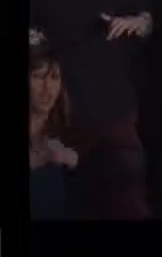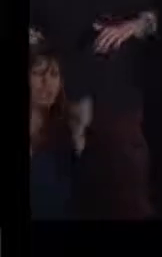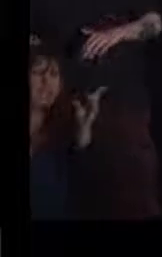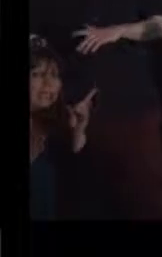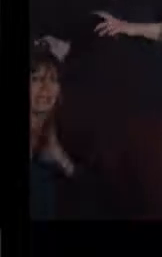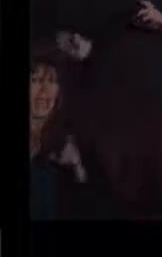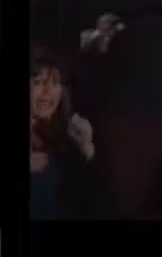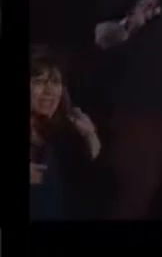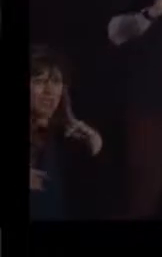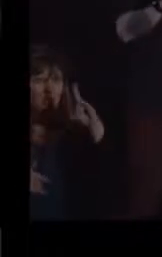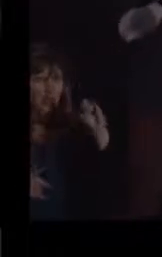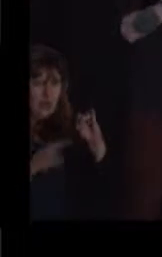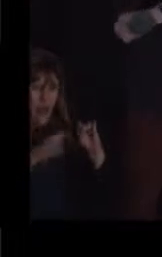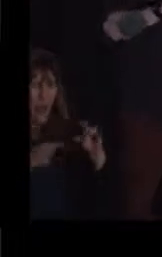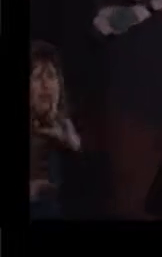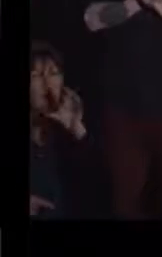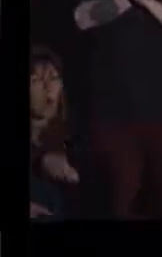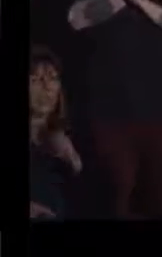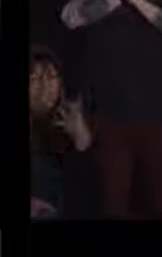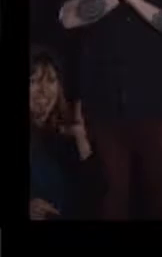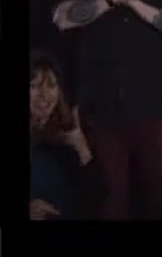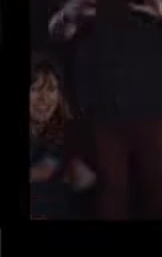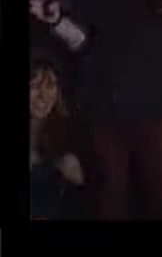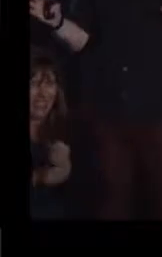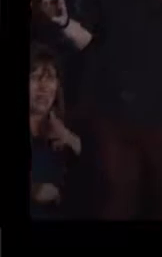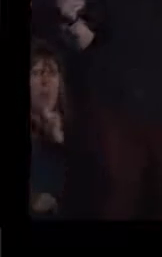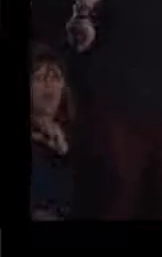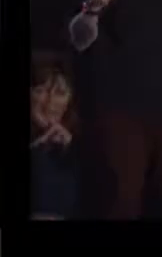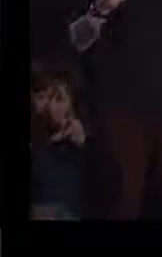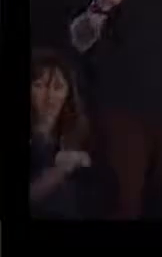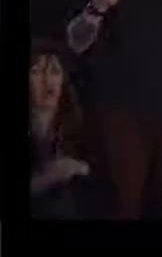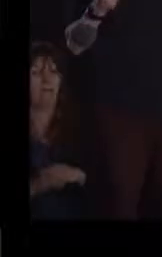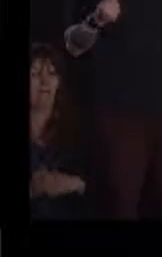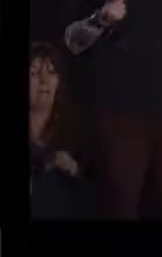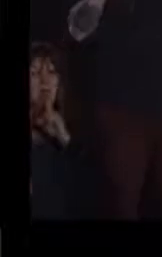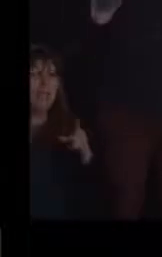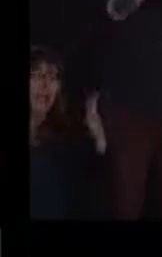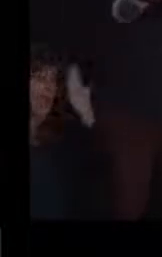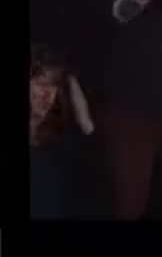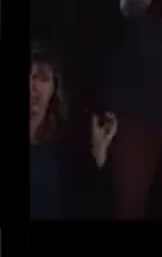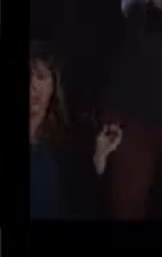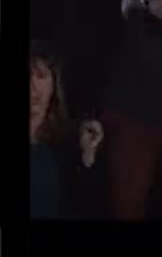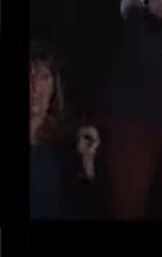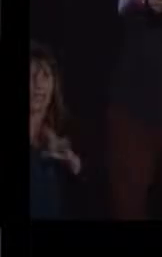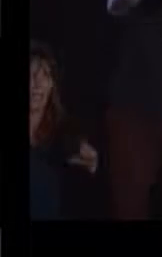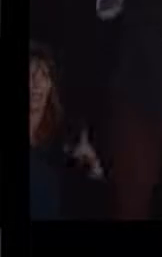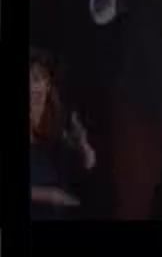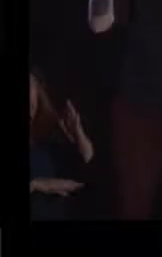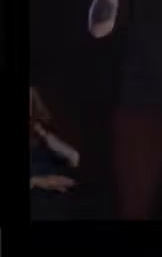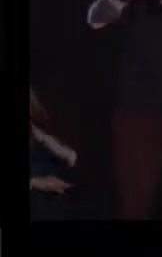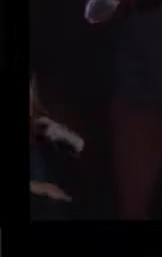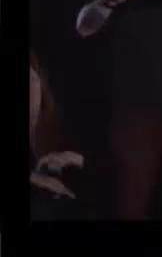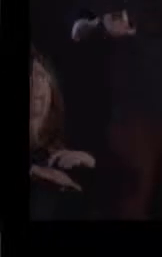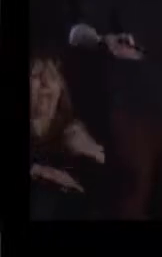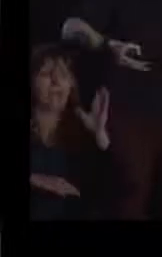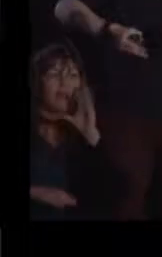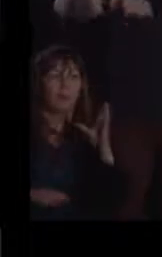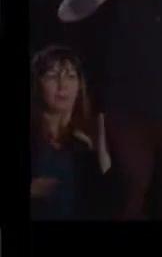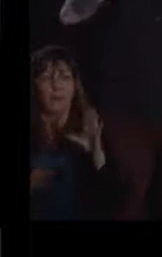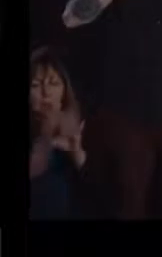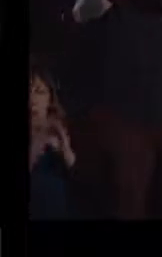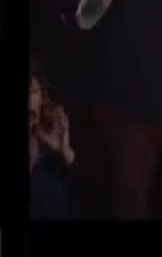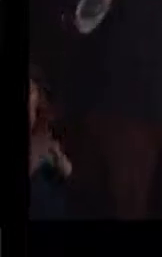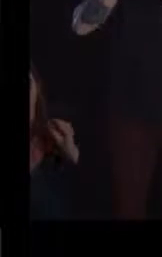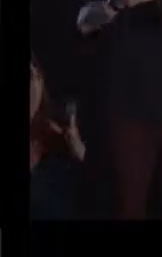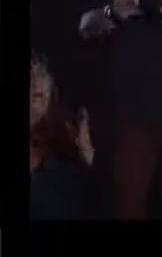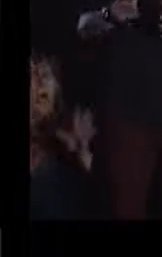designer when I was 17 years old. Knew literally nothing, but just spent those years. During the day, I would be taught